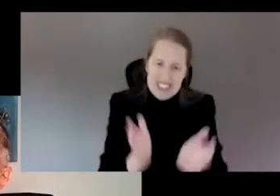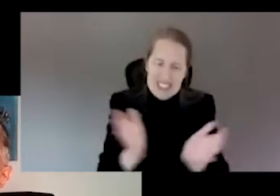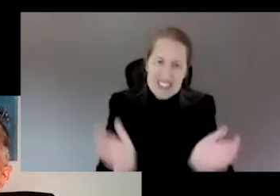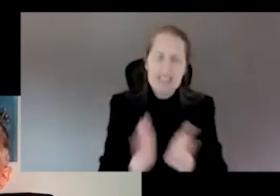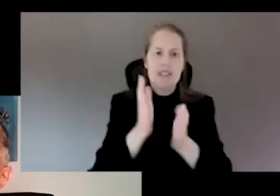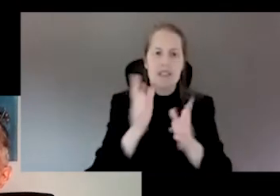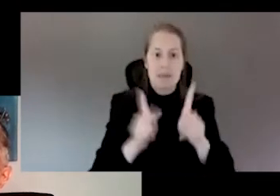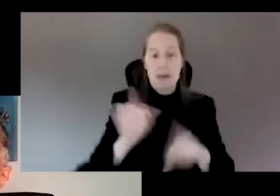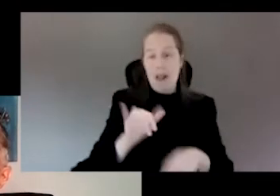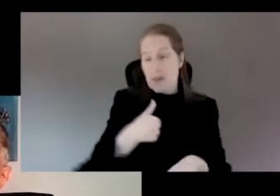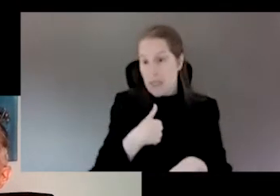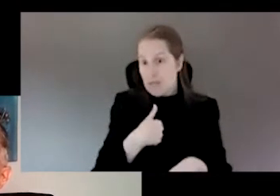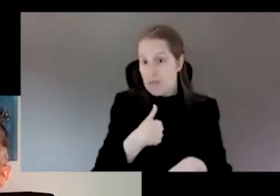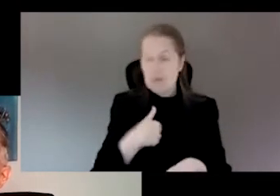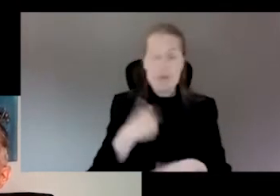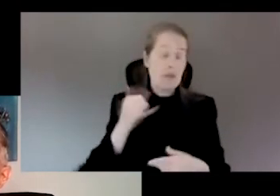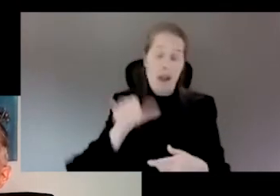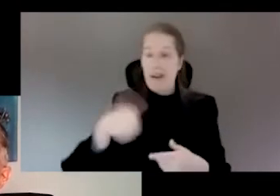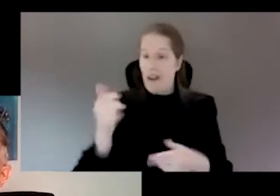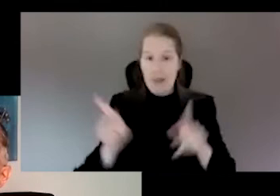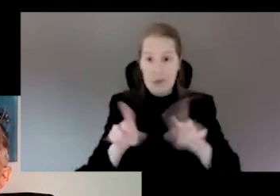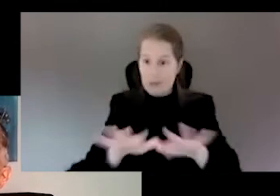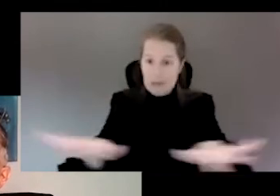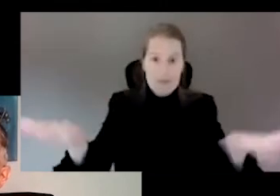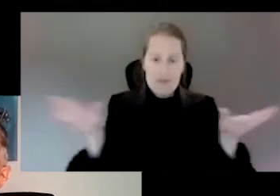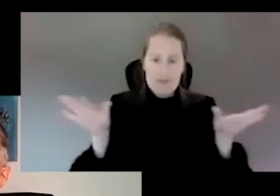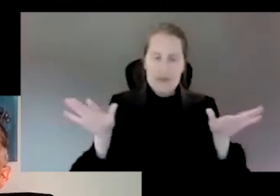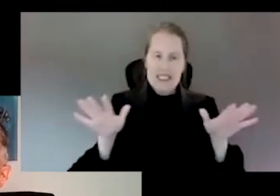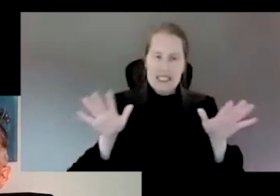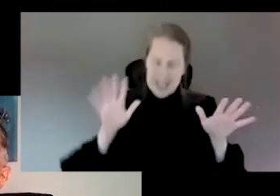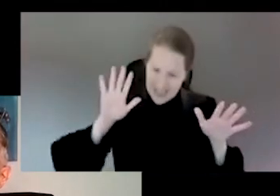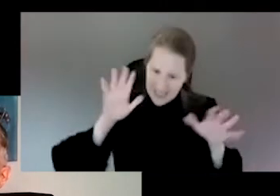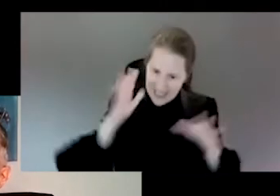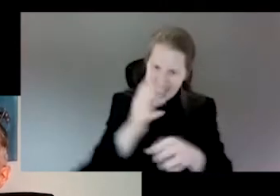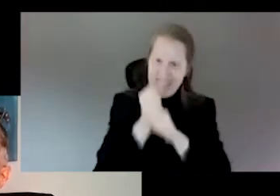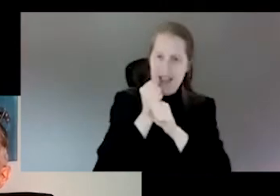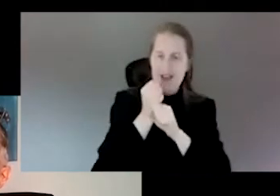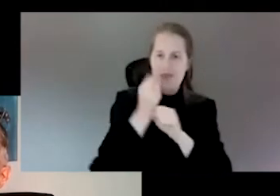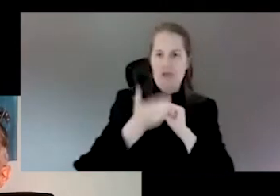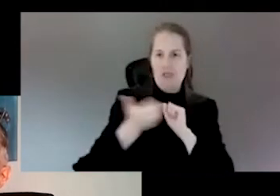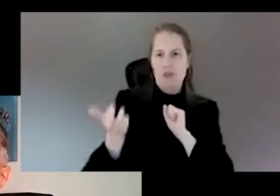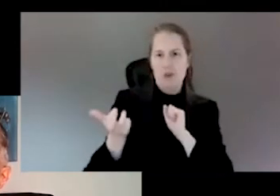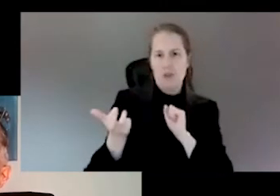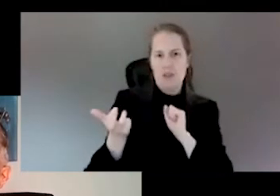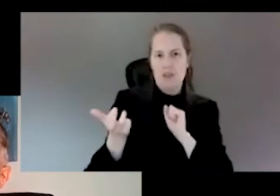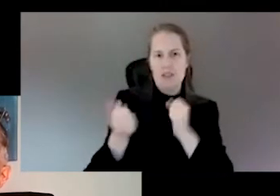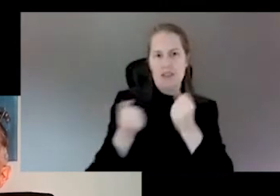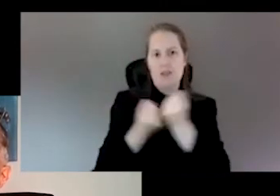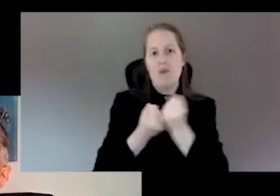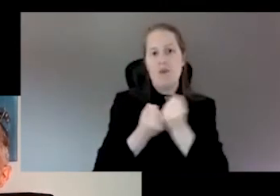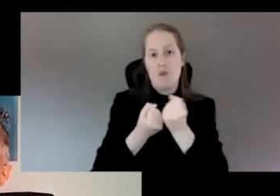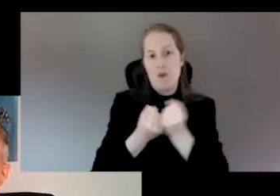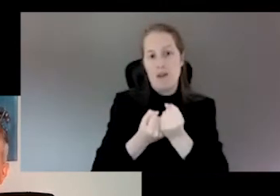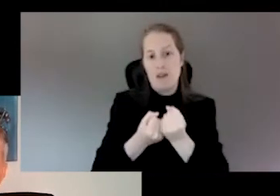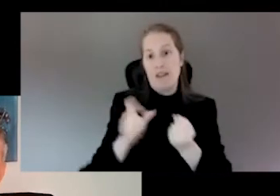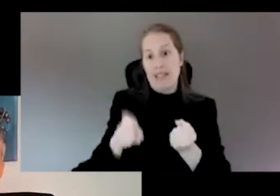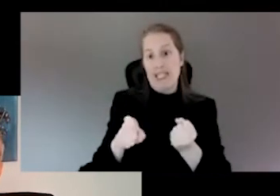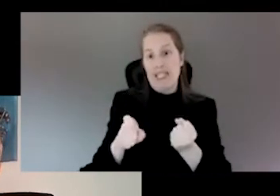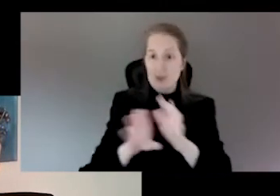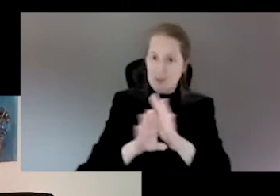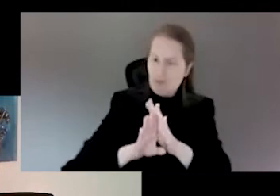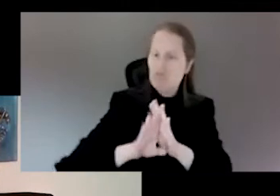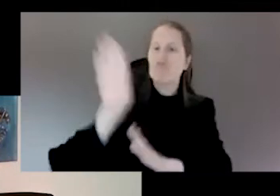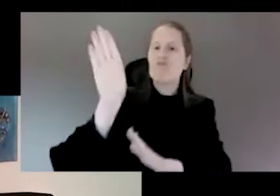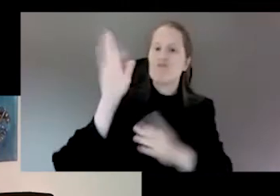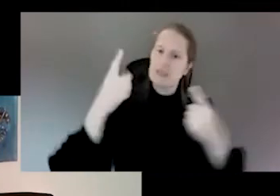myself and like other individuals get the resources and the supports that they need to succeed